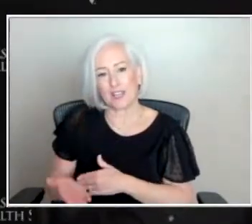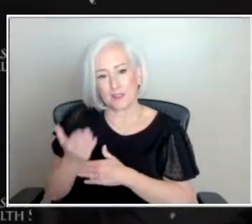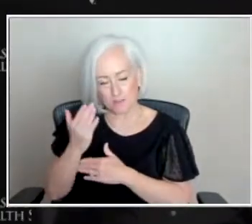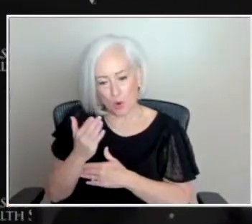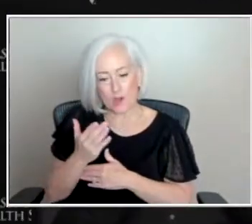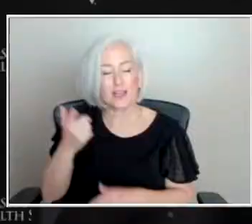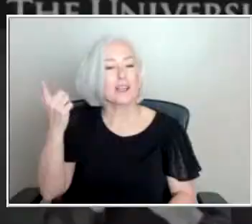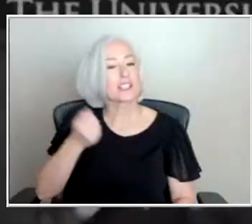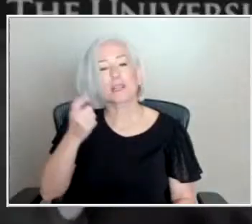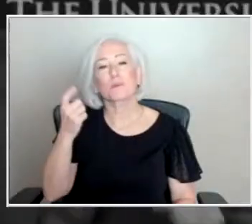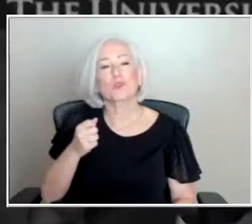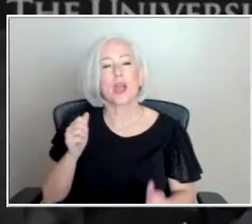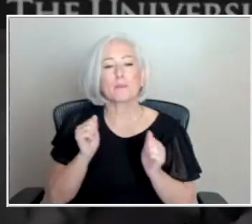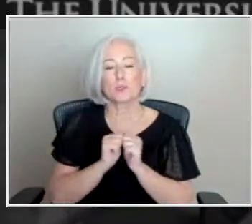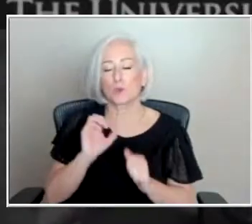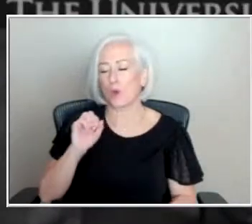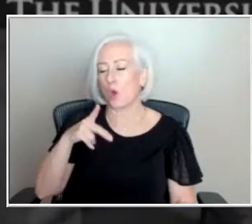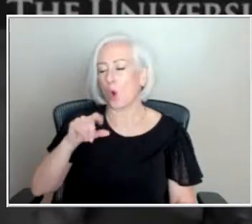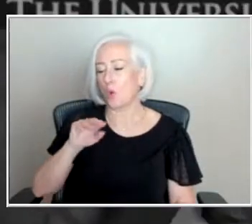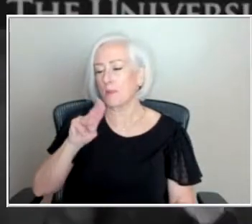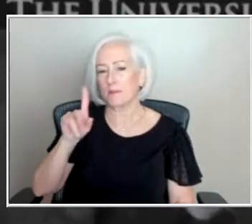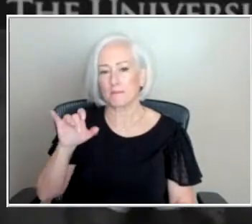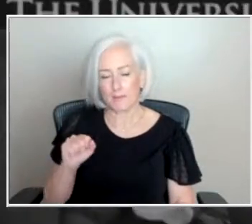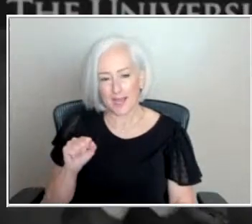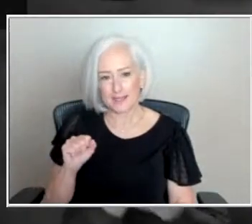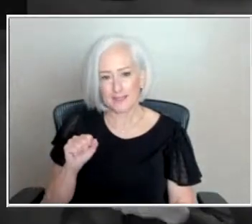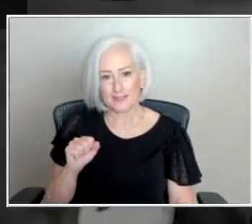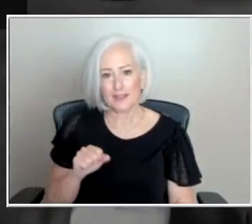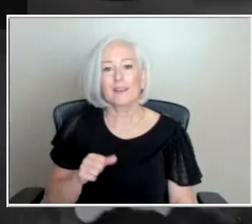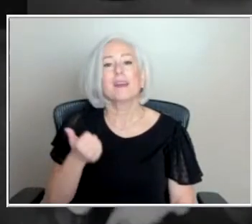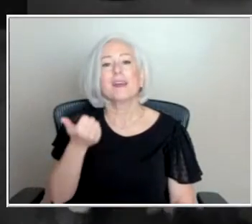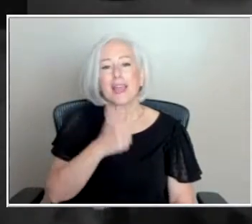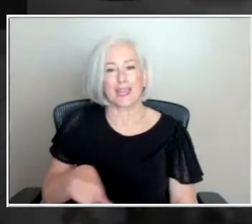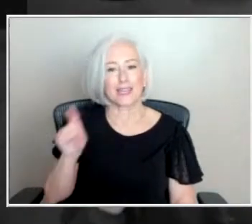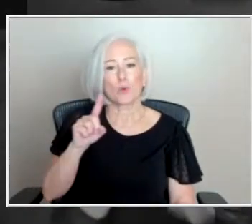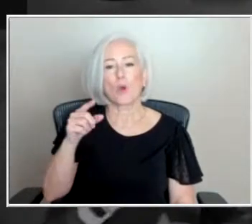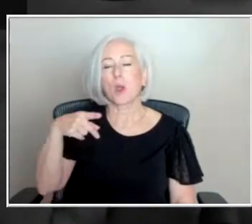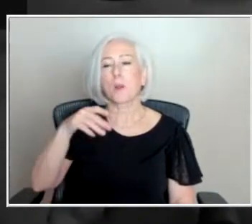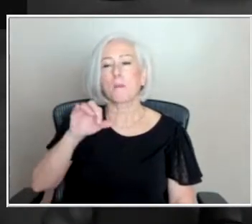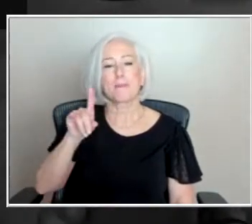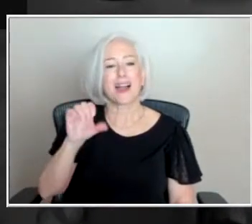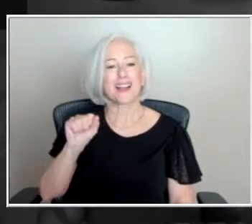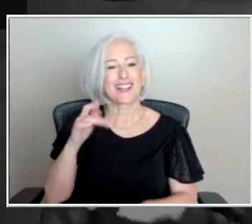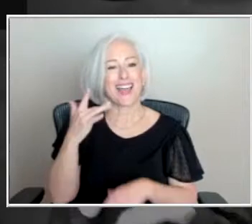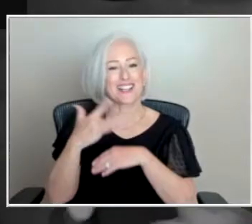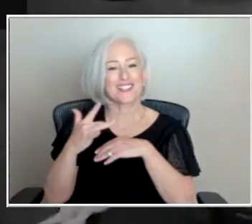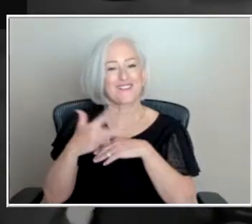Dr. Stites podcast. Now, everywhere podcasts are available.